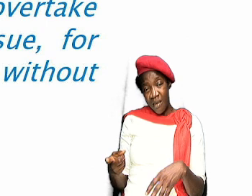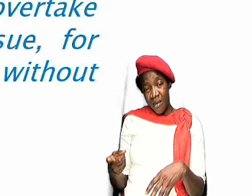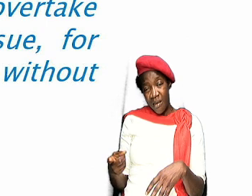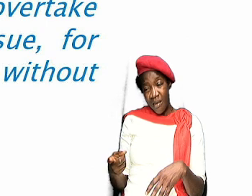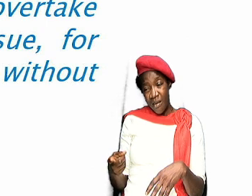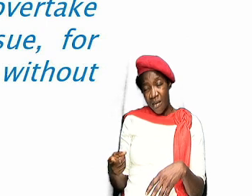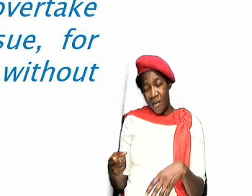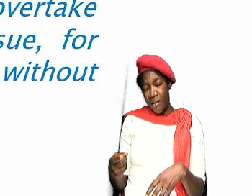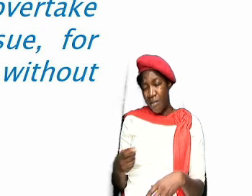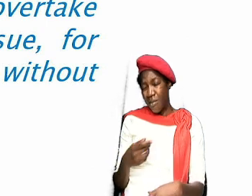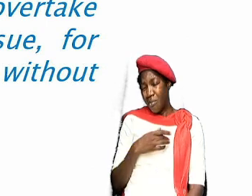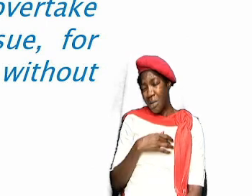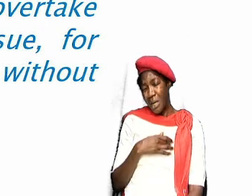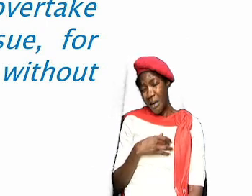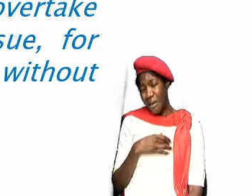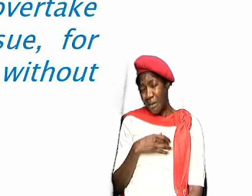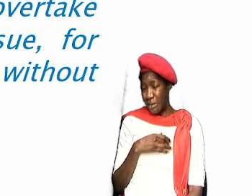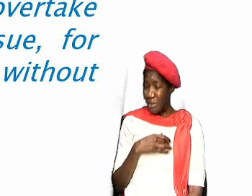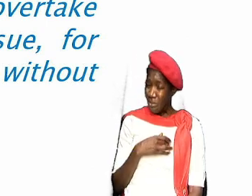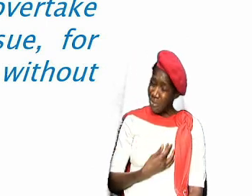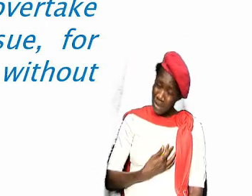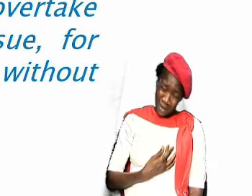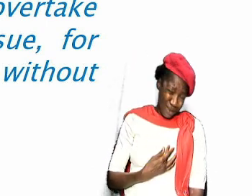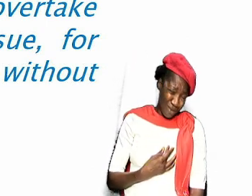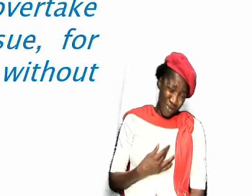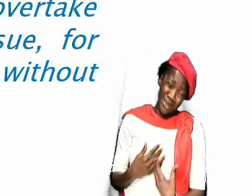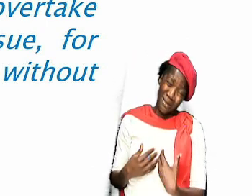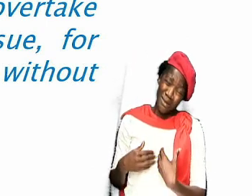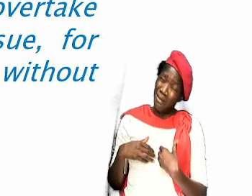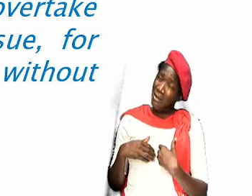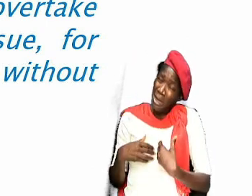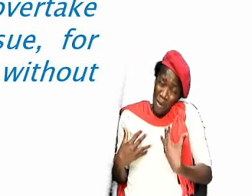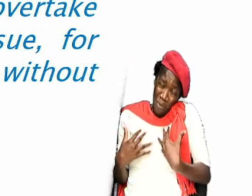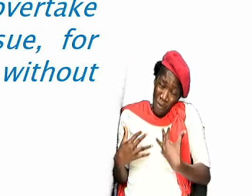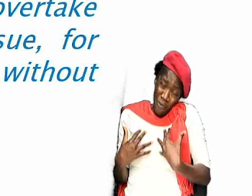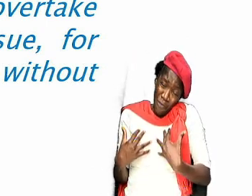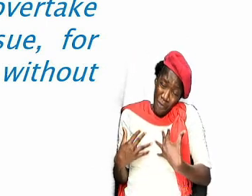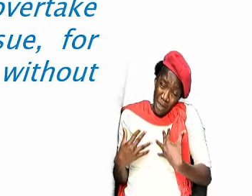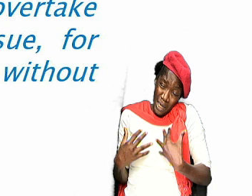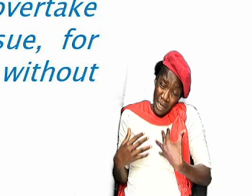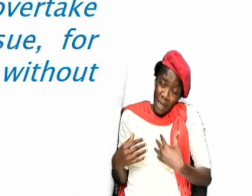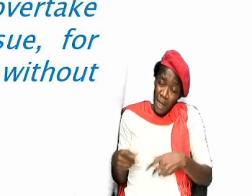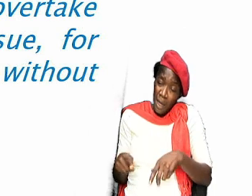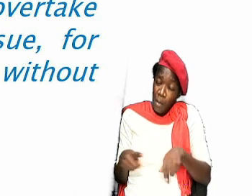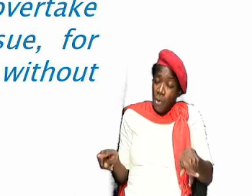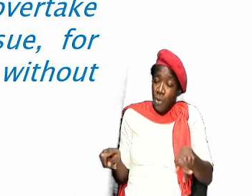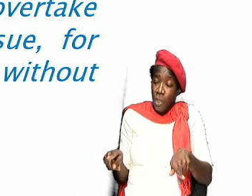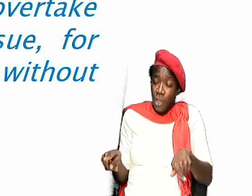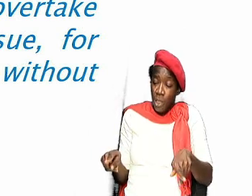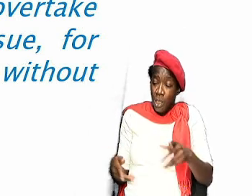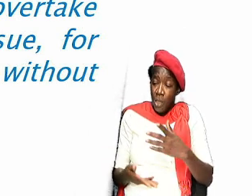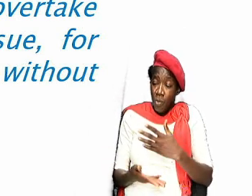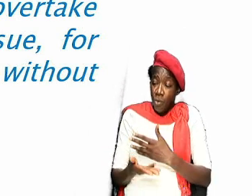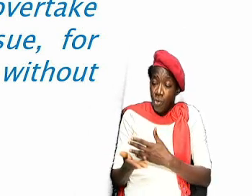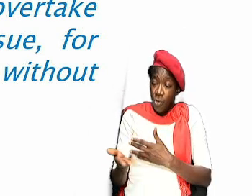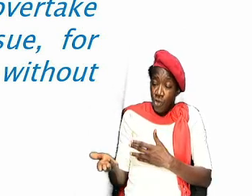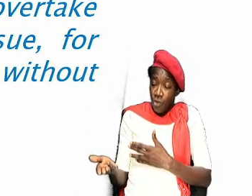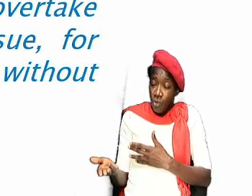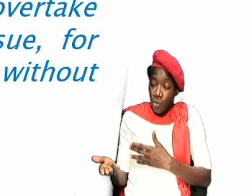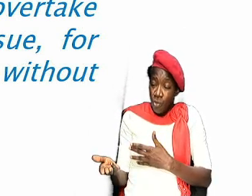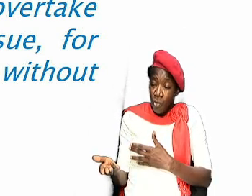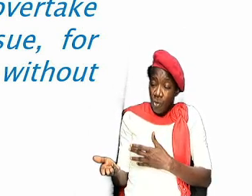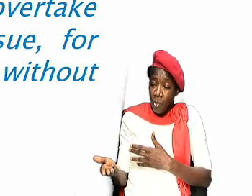my heart feels, me can't go over there. But there were some that was willing. And